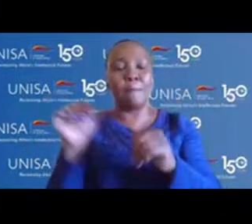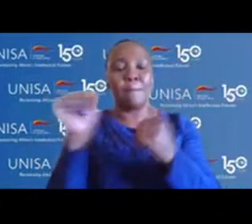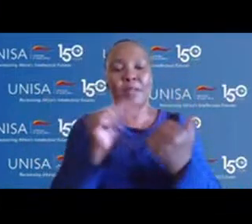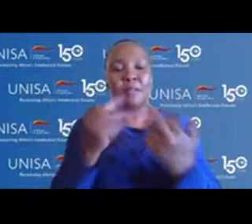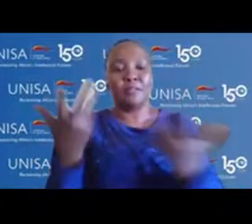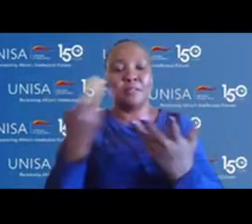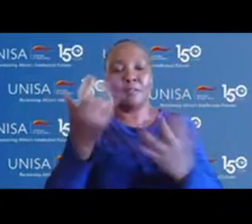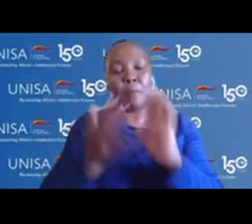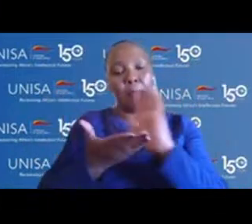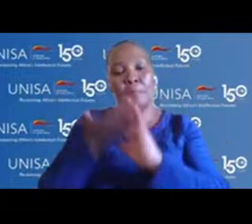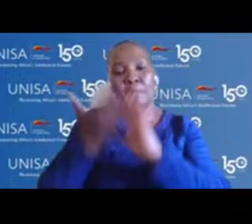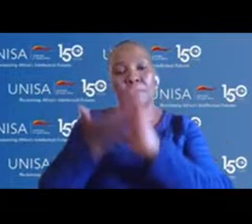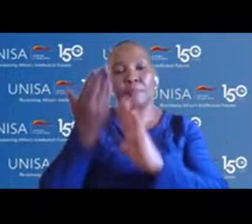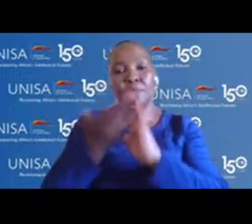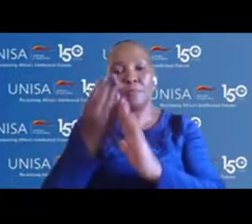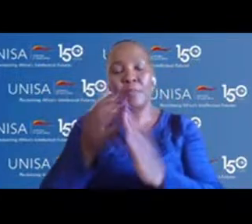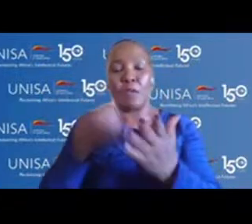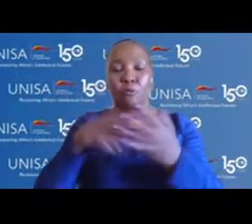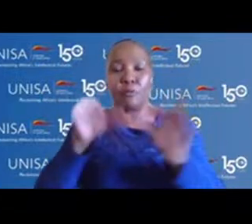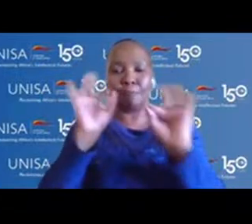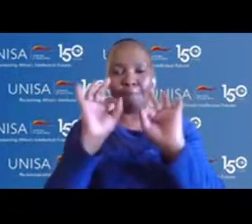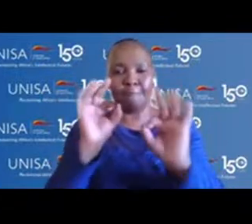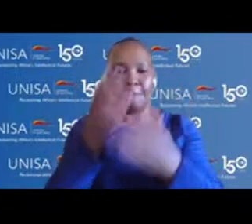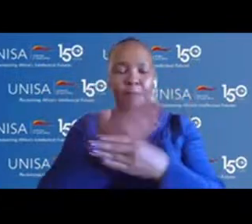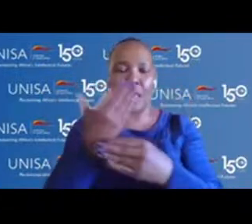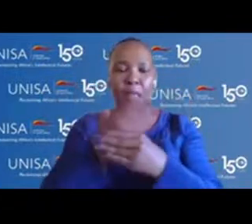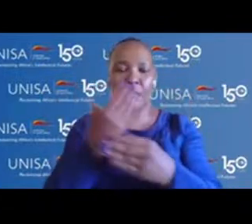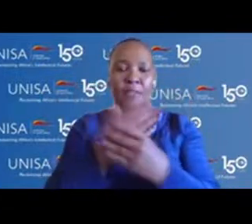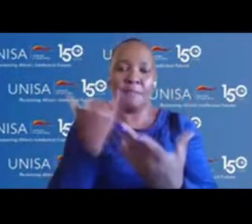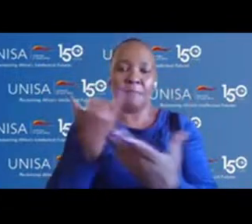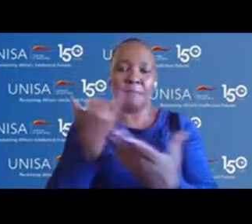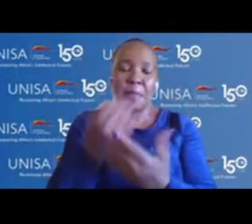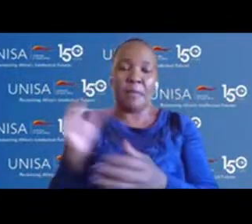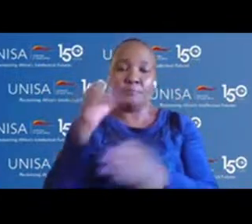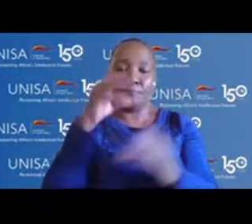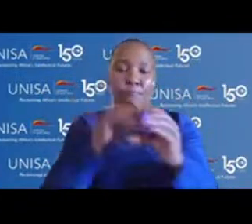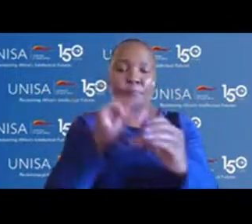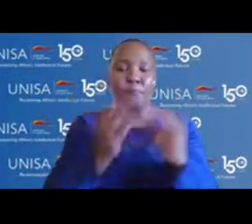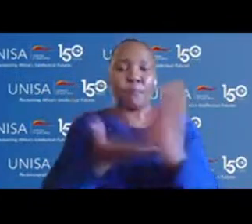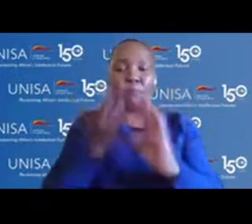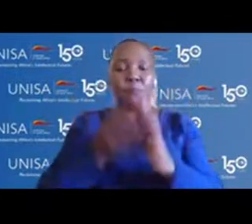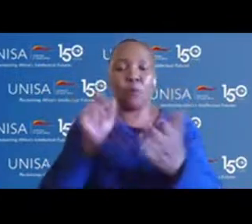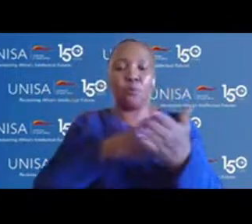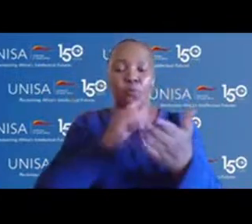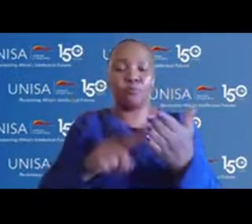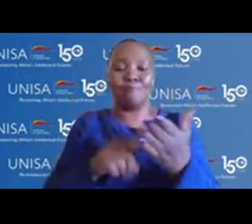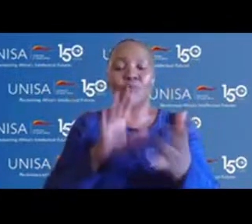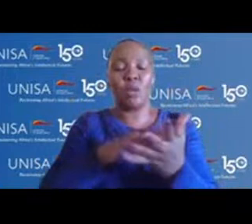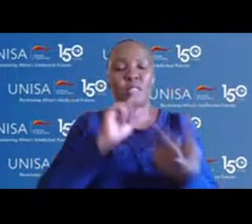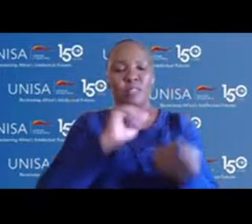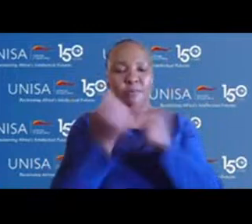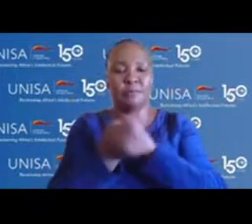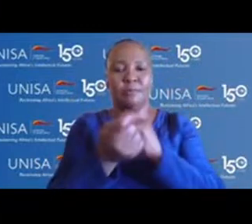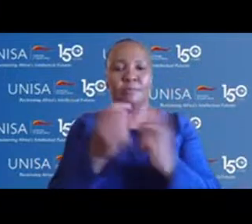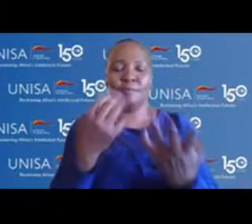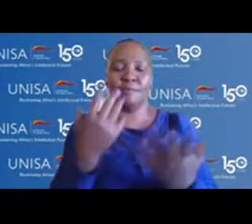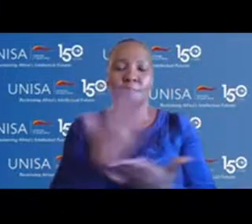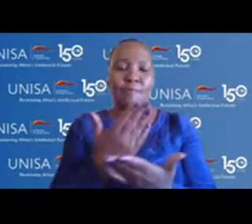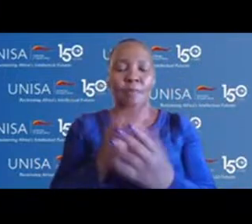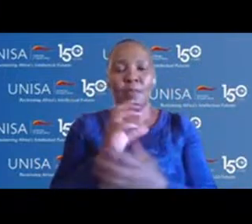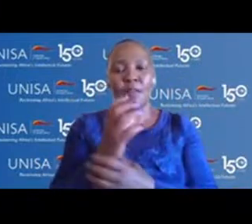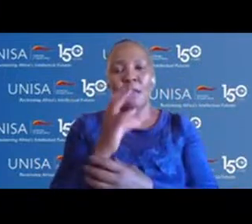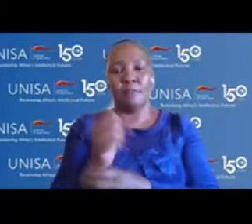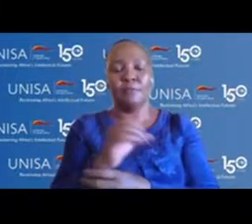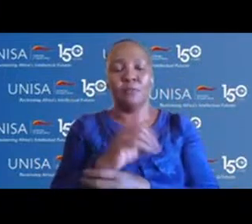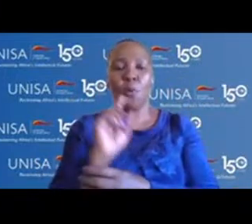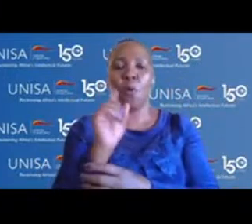maybe upload the correct file in case I got the wrong file. And that could happen as well. But remember, you've only got it up to the time of the